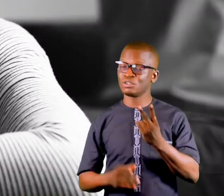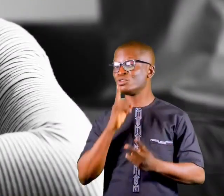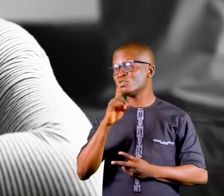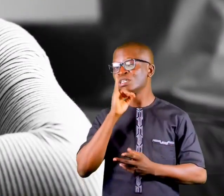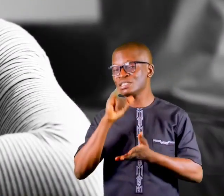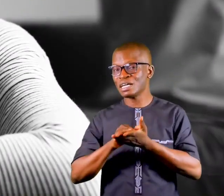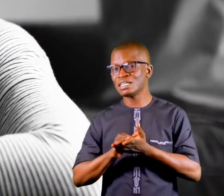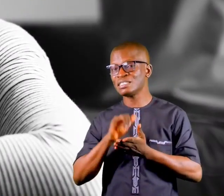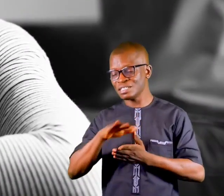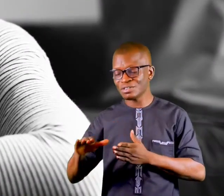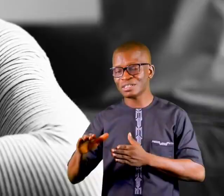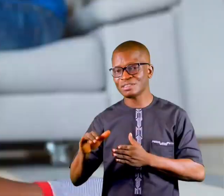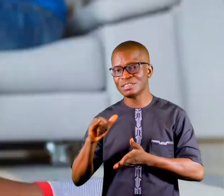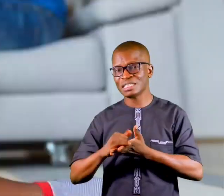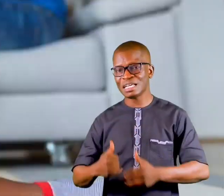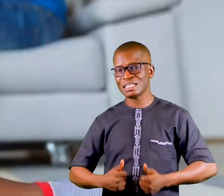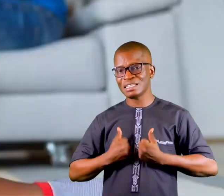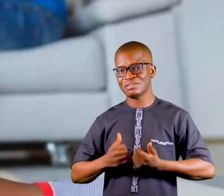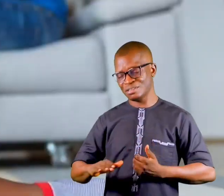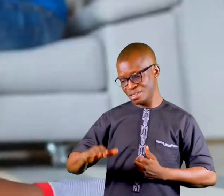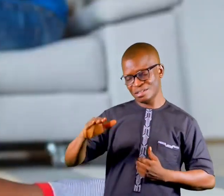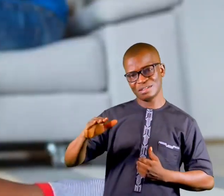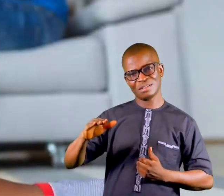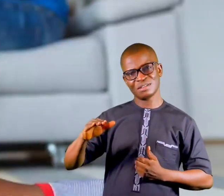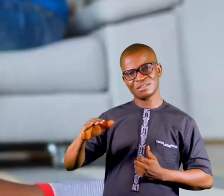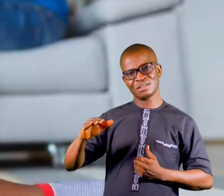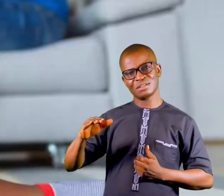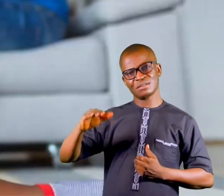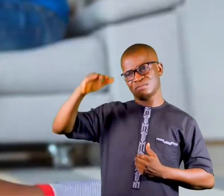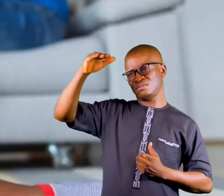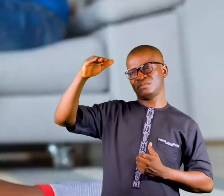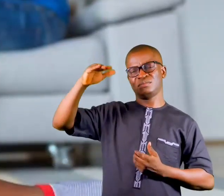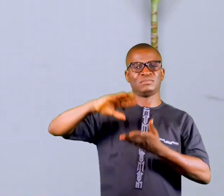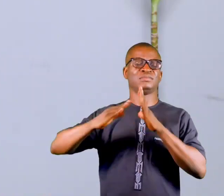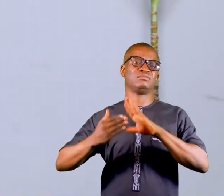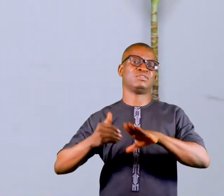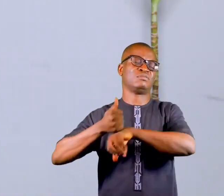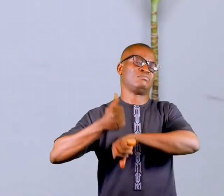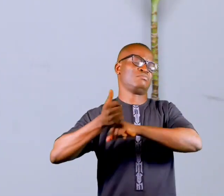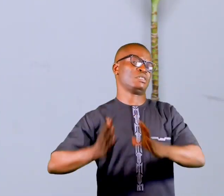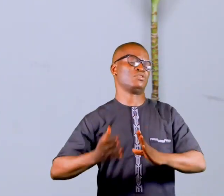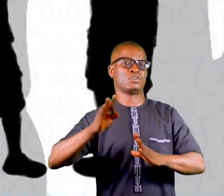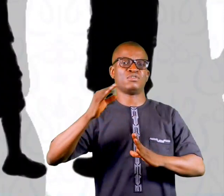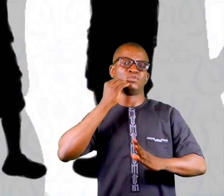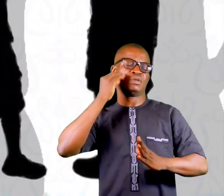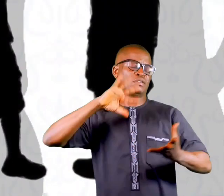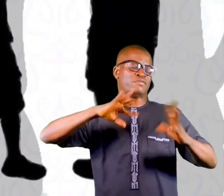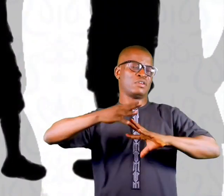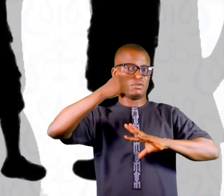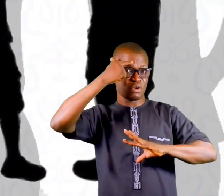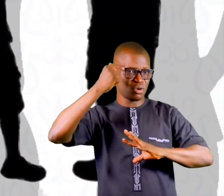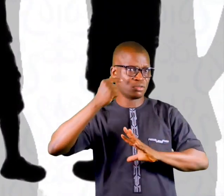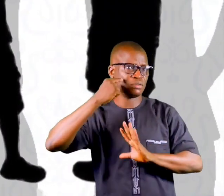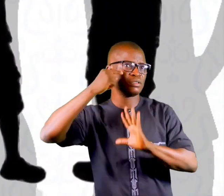who witness domestic violence, more often than not, they grow up to also become perpetrators of domestic violence, because they learn